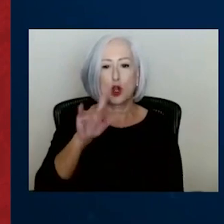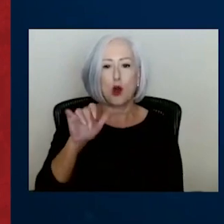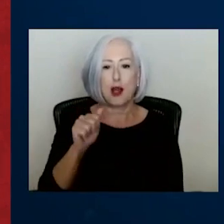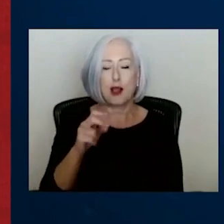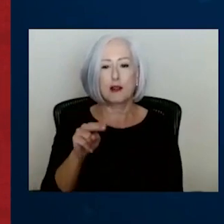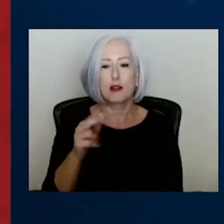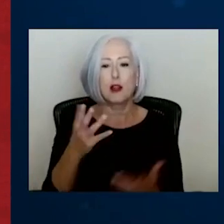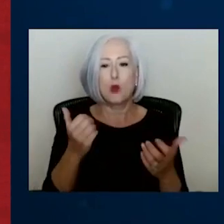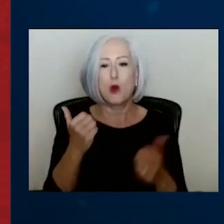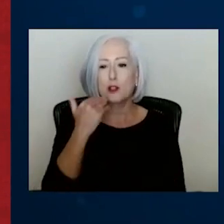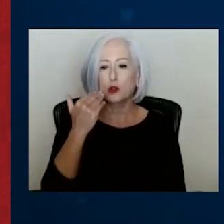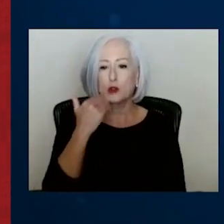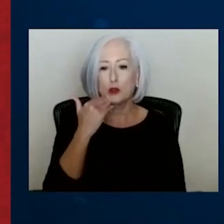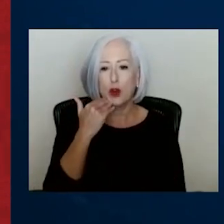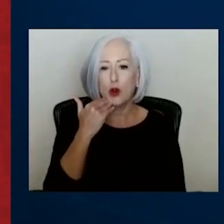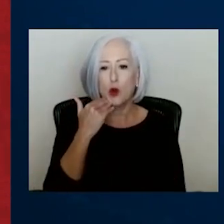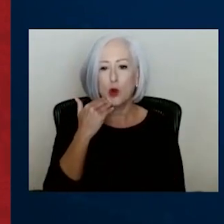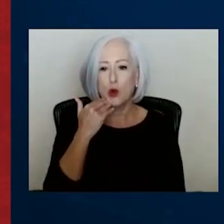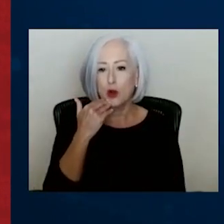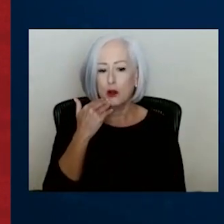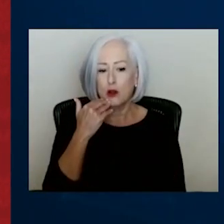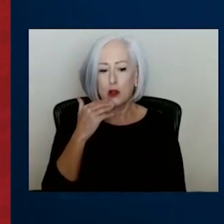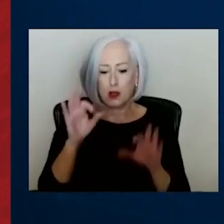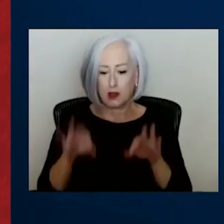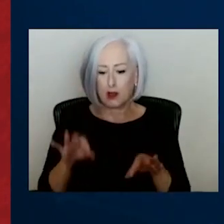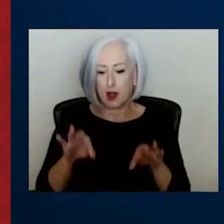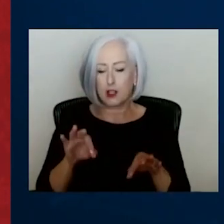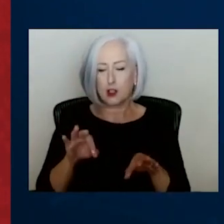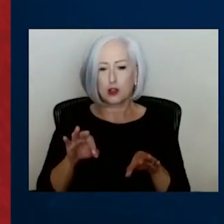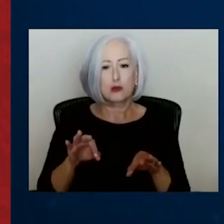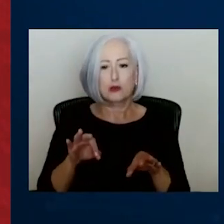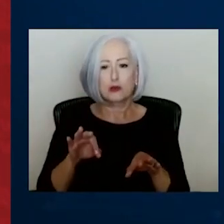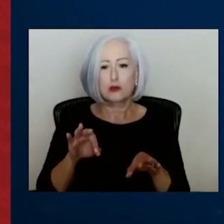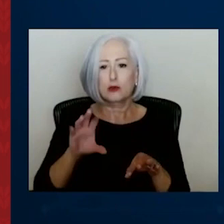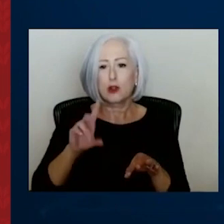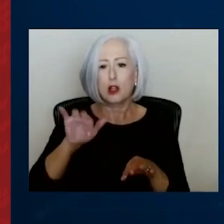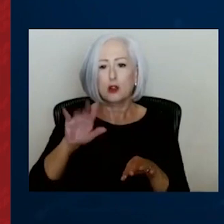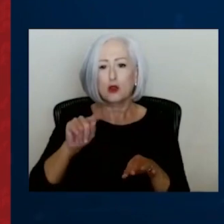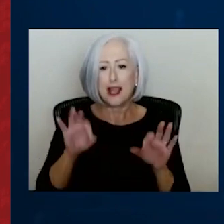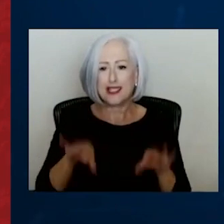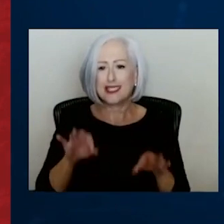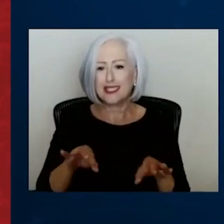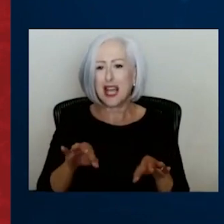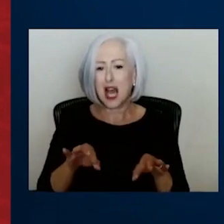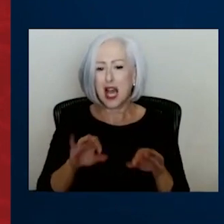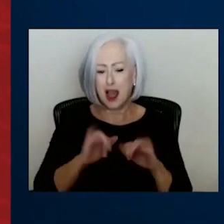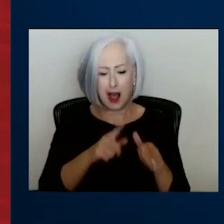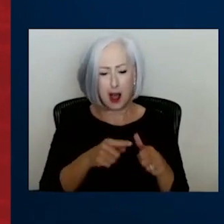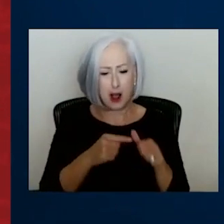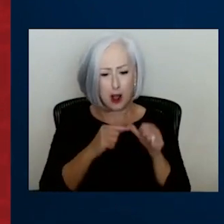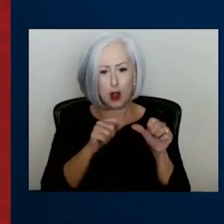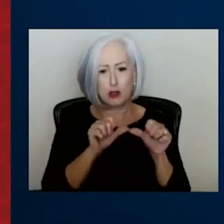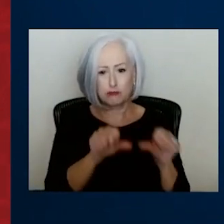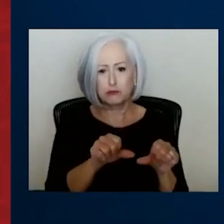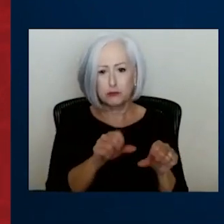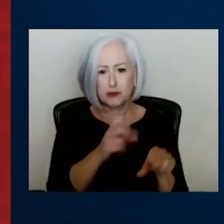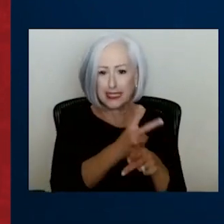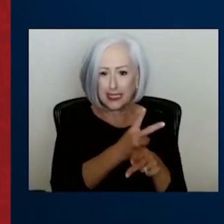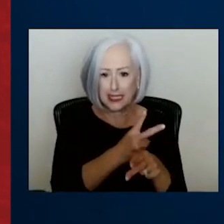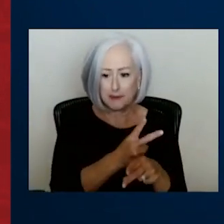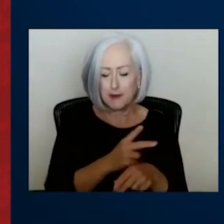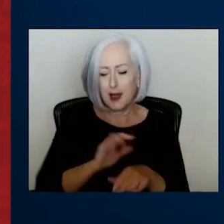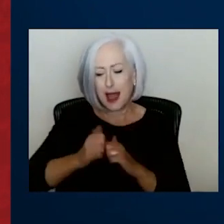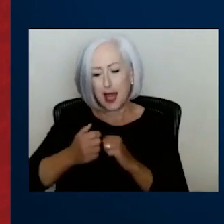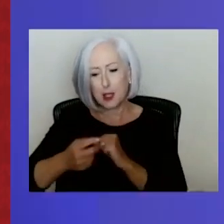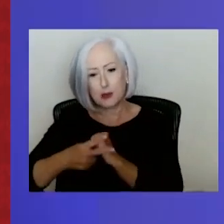for the contrast dye? Is it refrigerated? How is it stored? Yeah, so this particular dye is stored at room temperature,